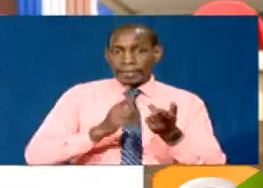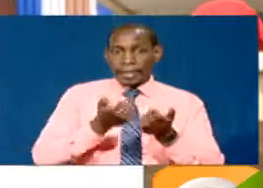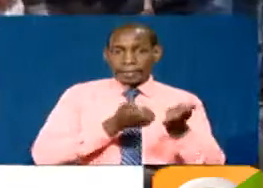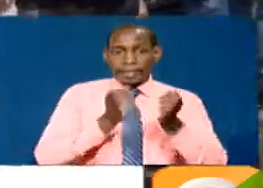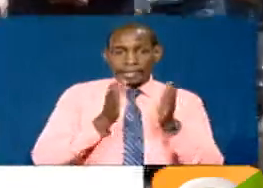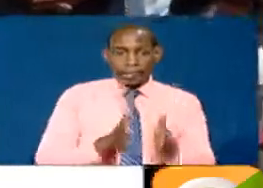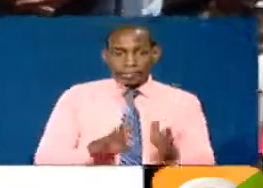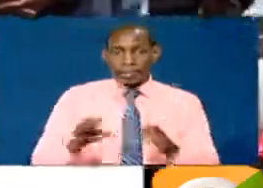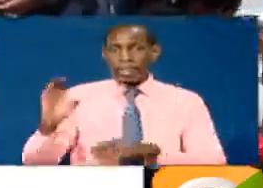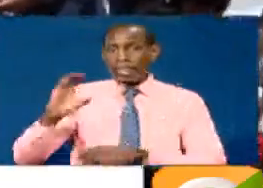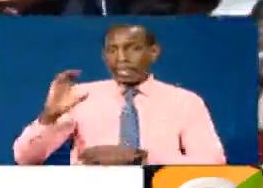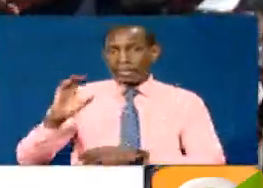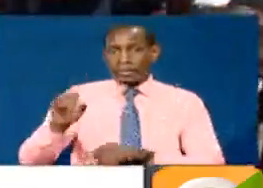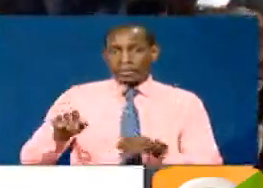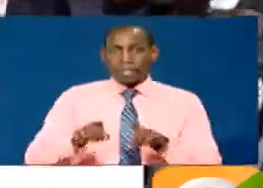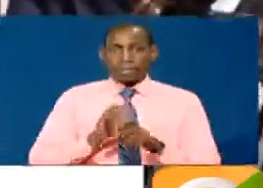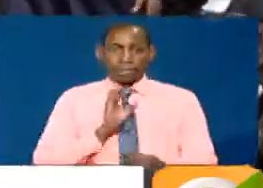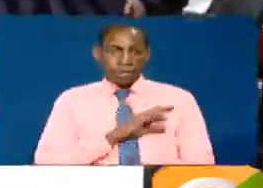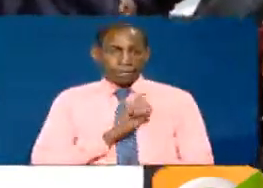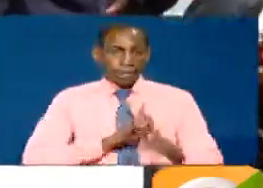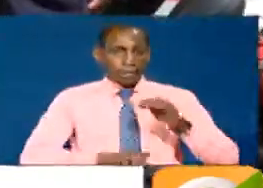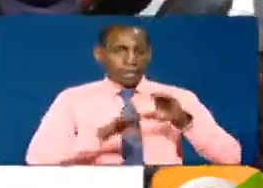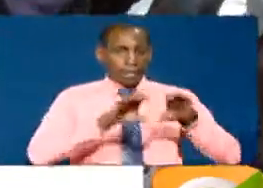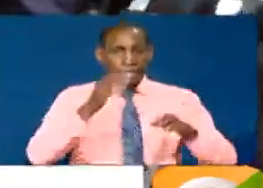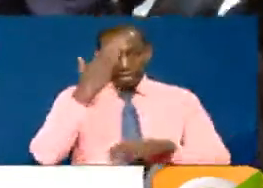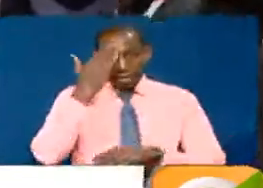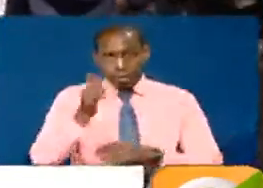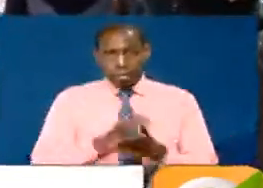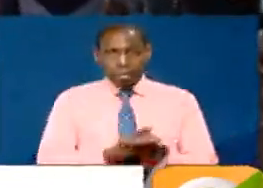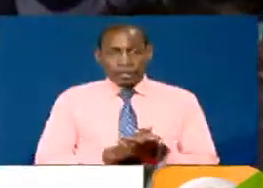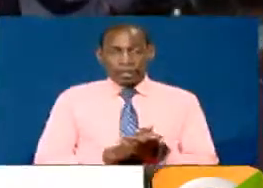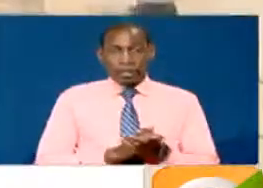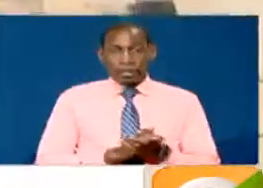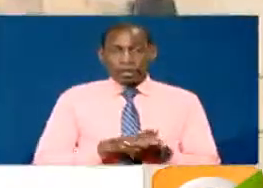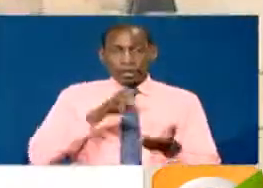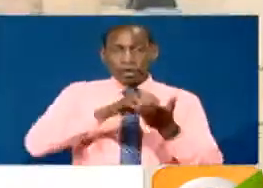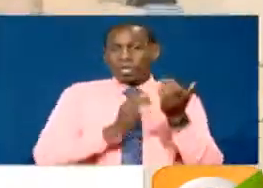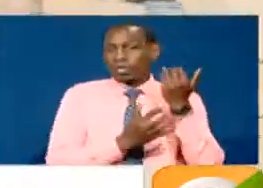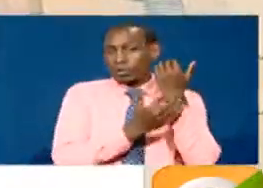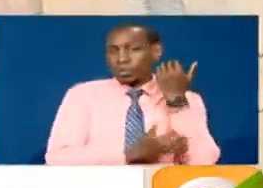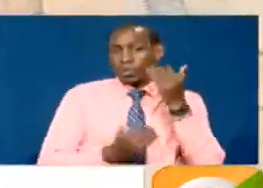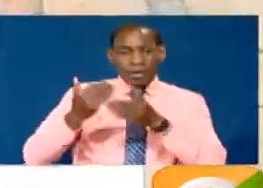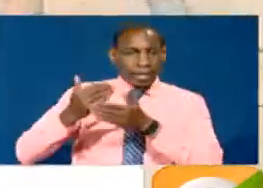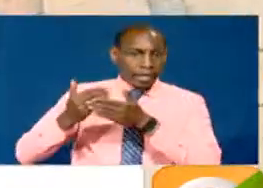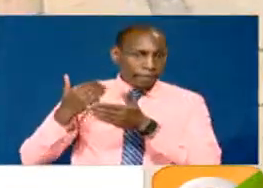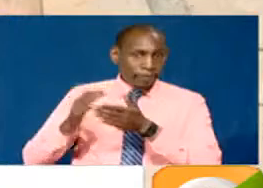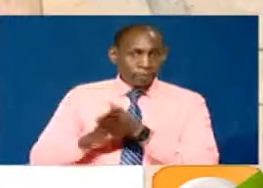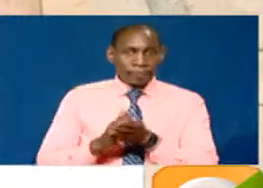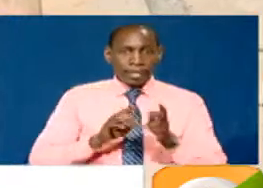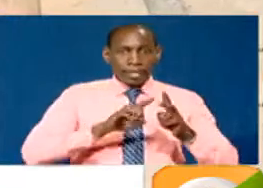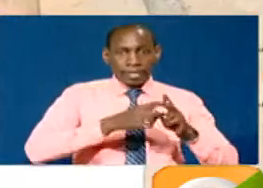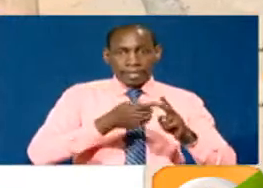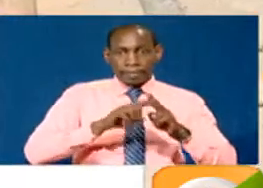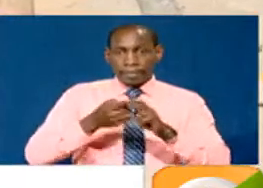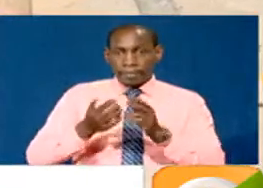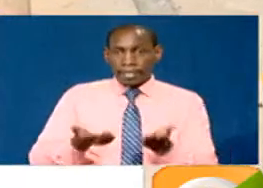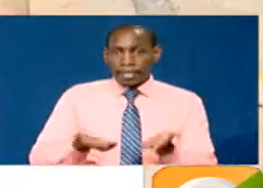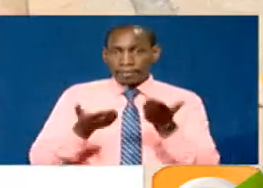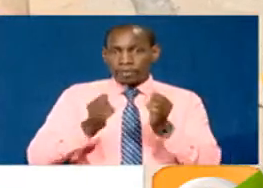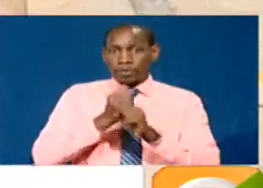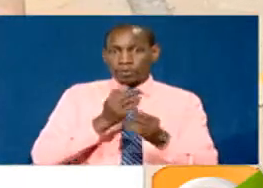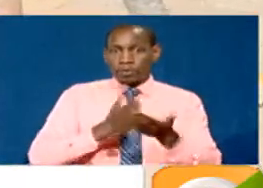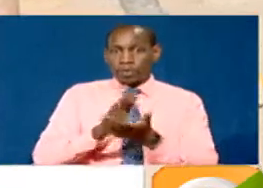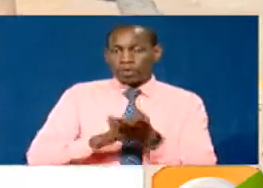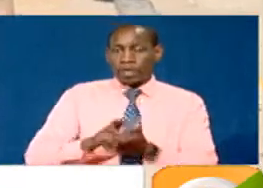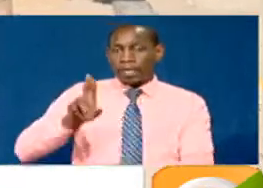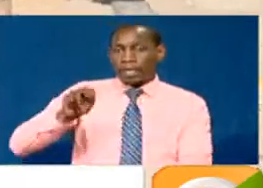traders and customers who are afraid to visit the markets due to the poor condition that they were in. The renovations and upgrades were done by the